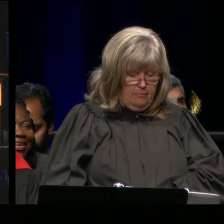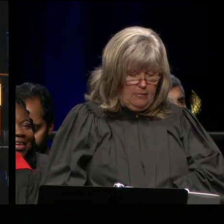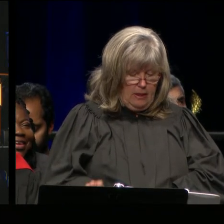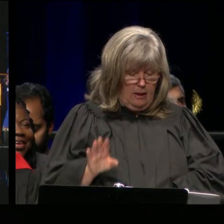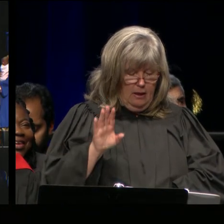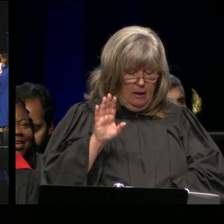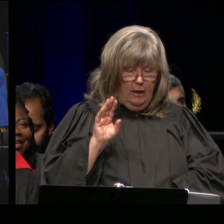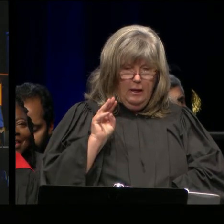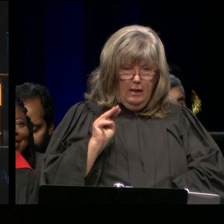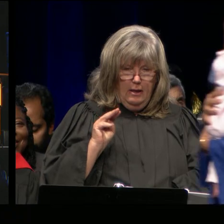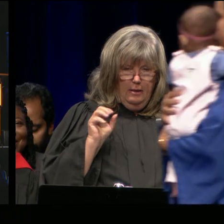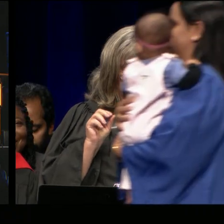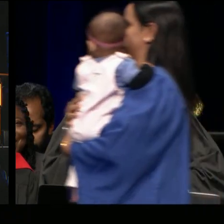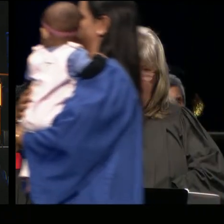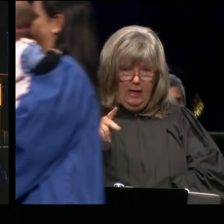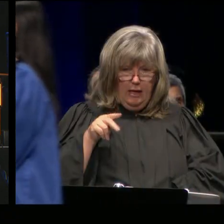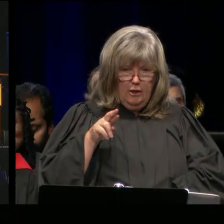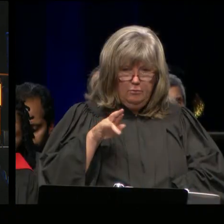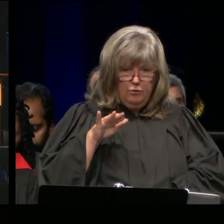Manpriya Bandal.